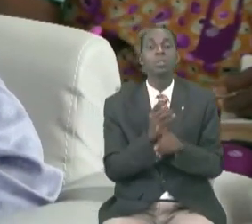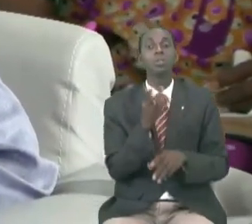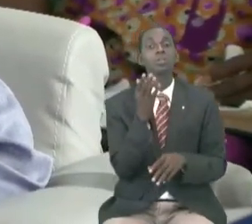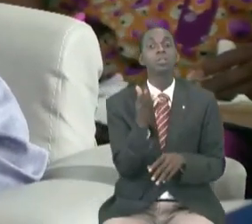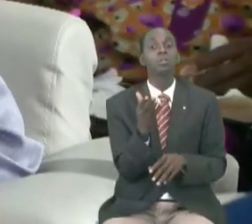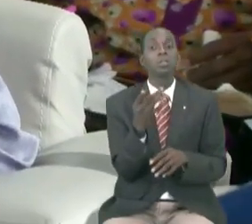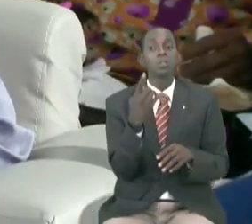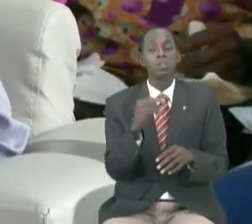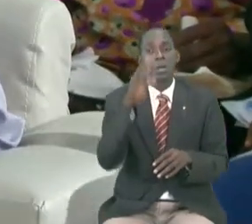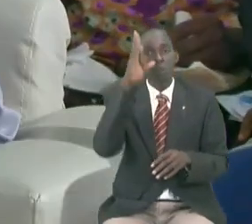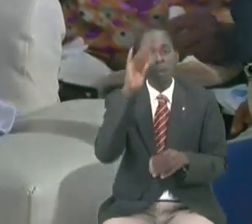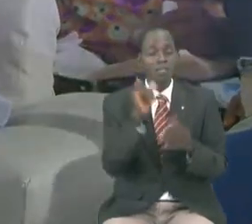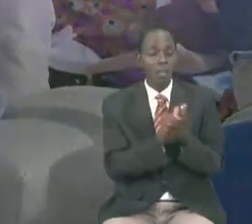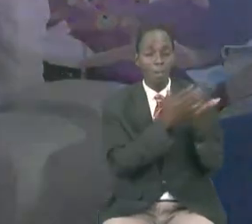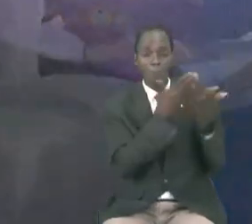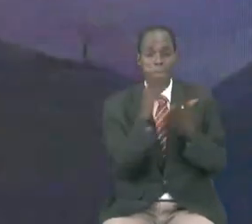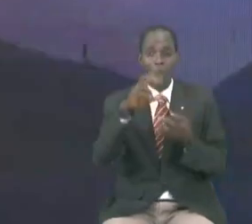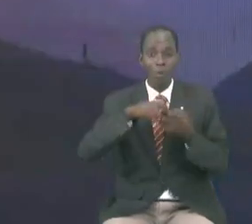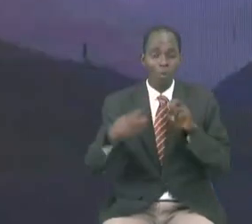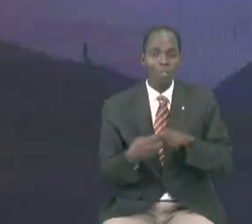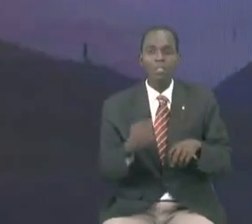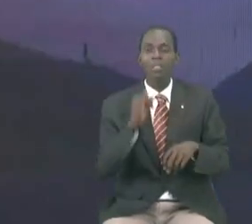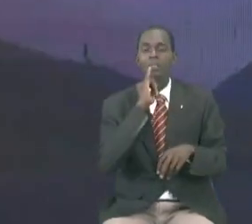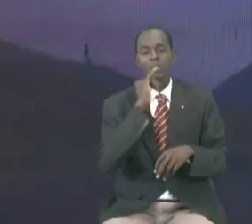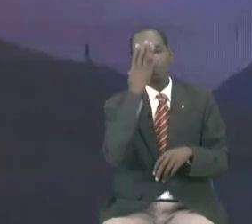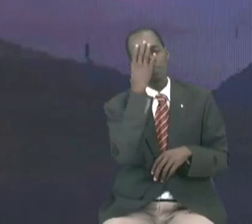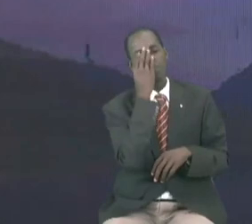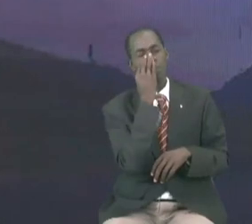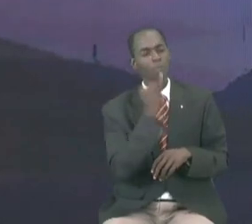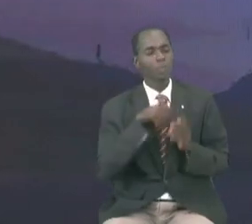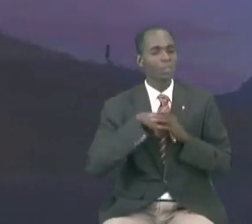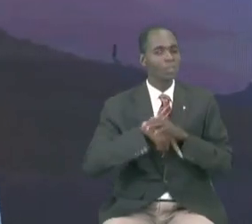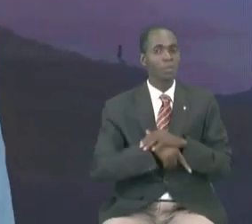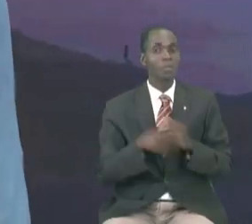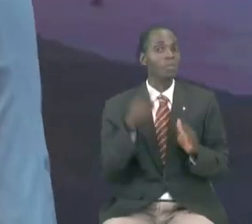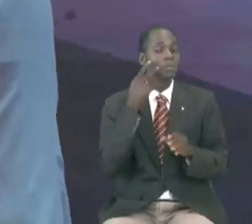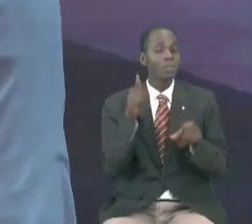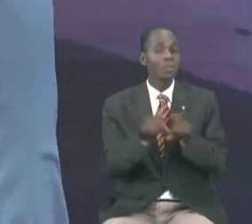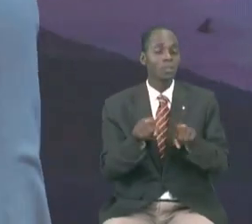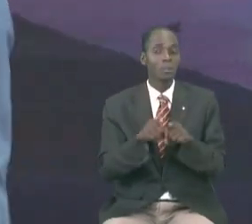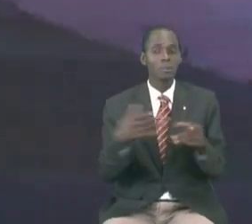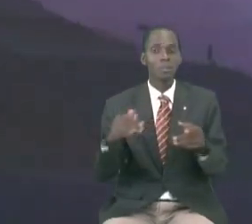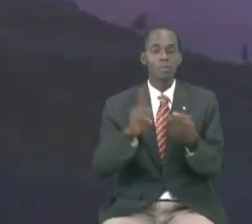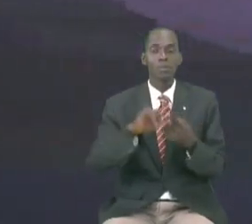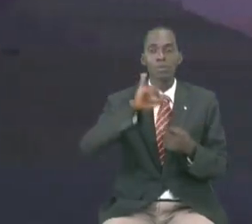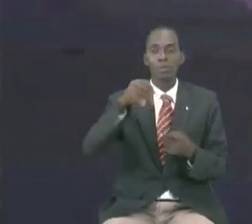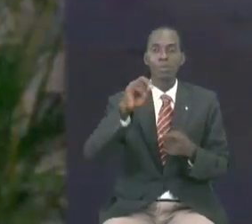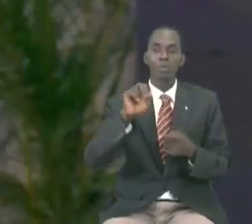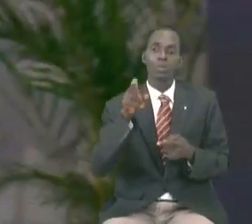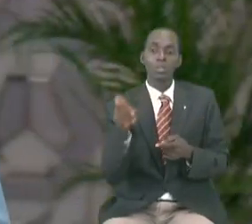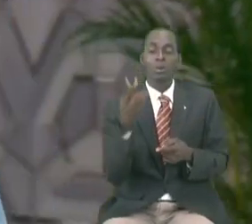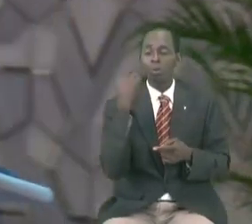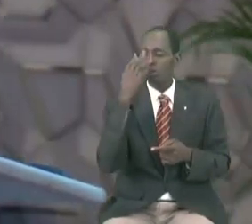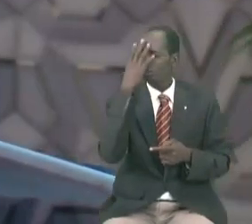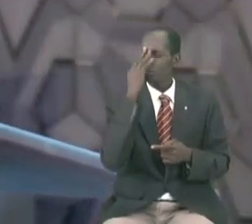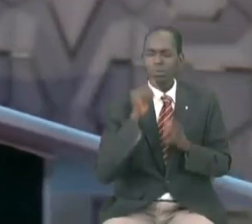asleep while the people were praying. The cause of his backsliding, it was going down and down and down.